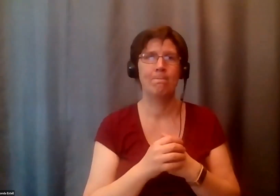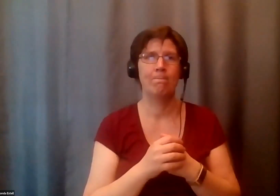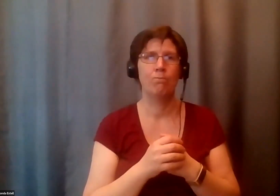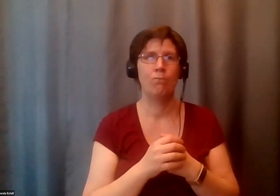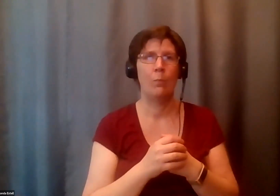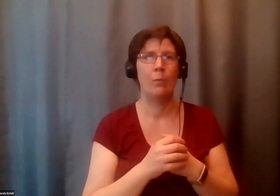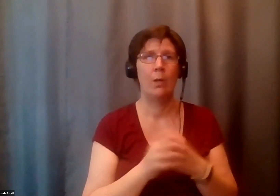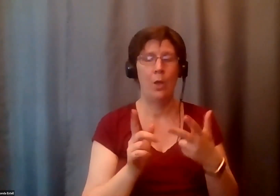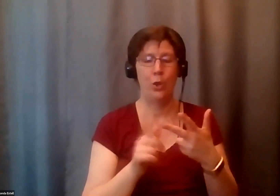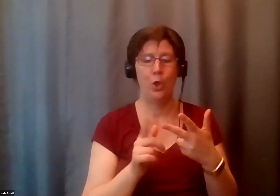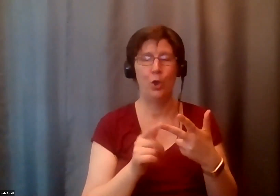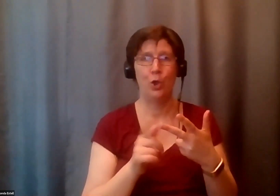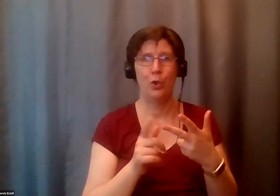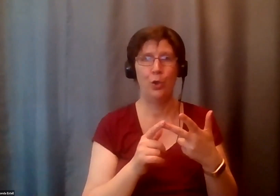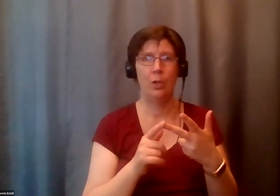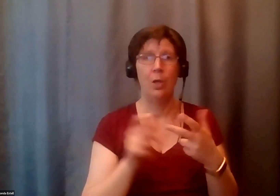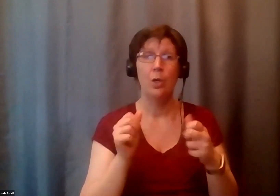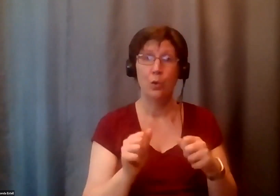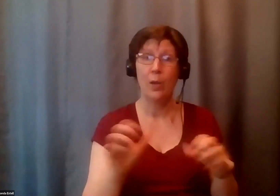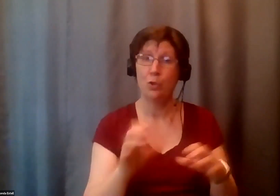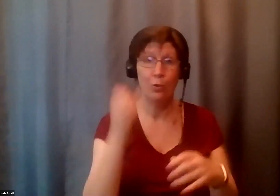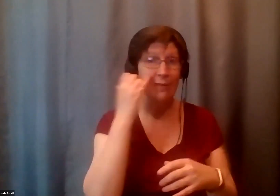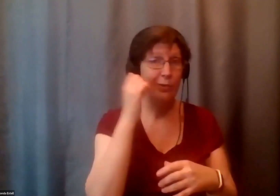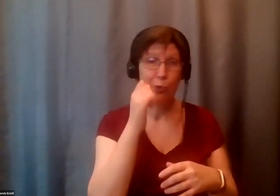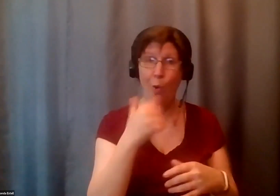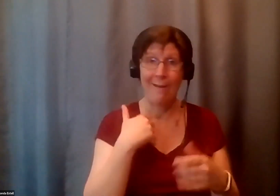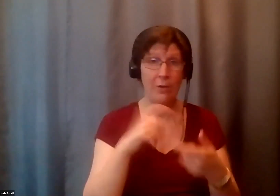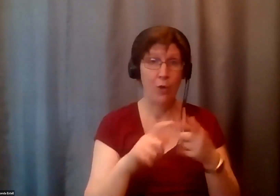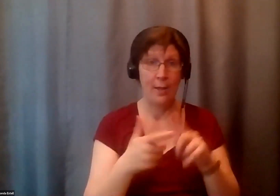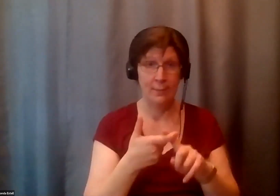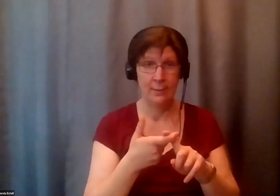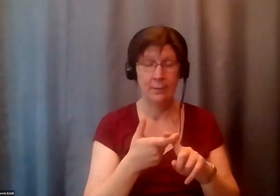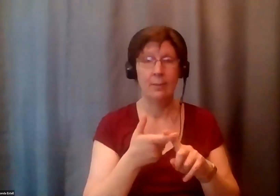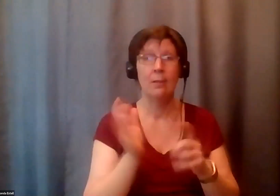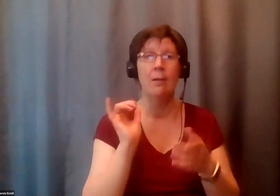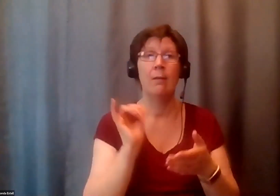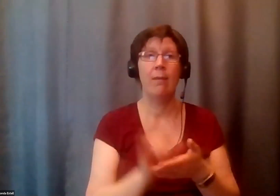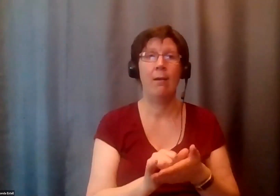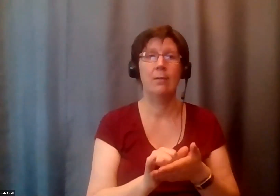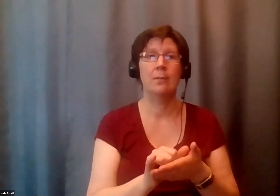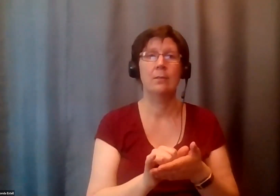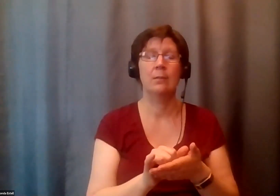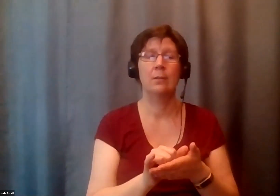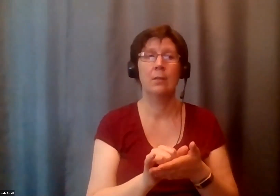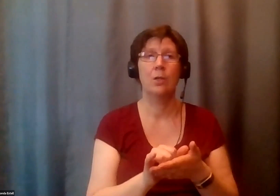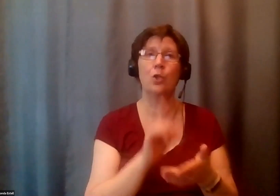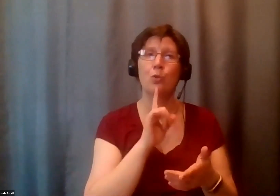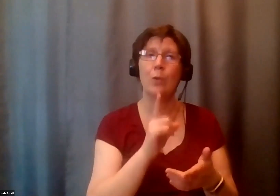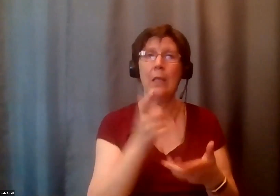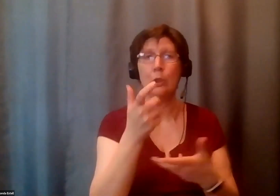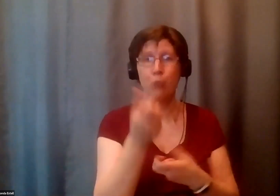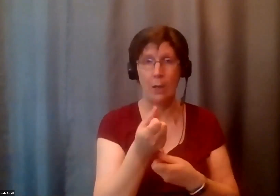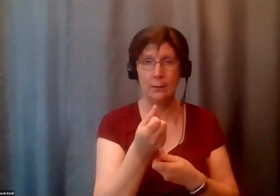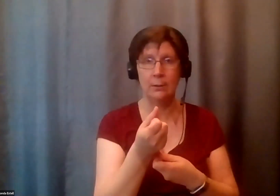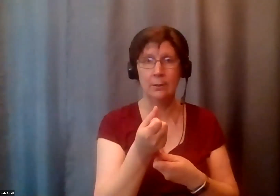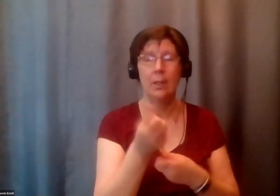The third way you can do that, if you don't have a friend that you really trust and